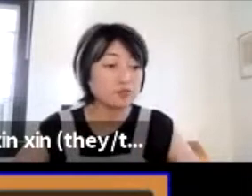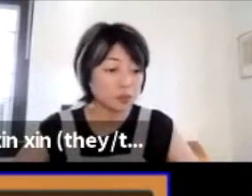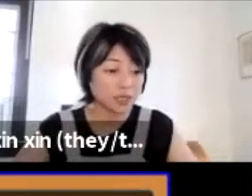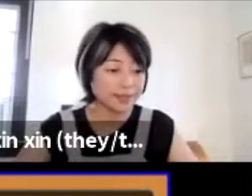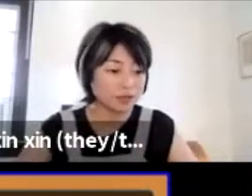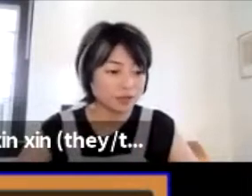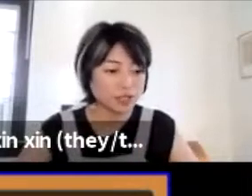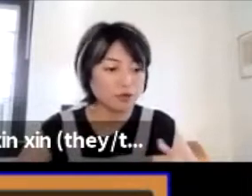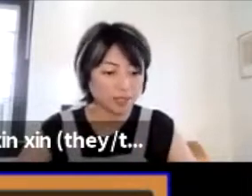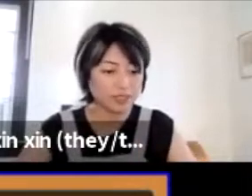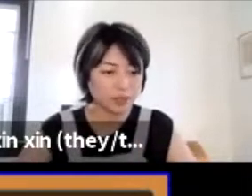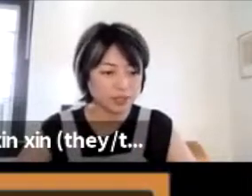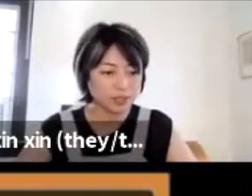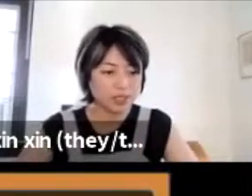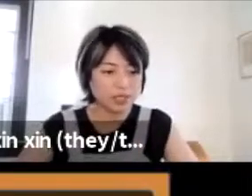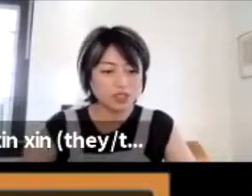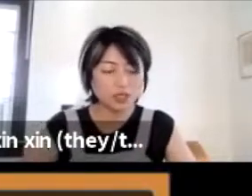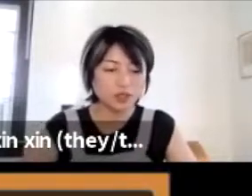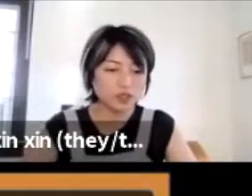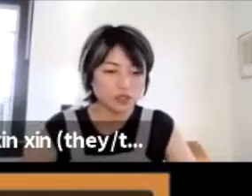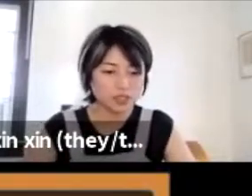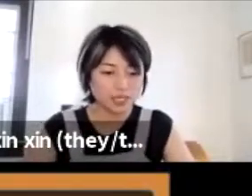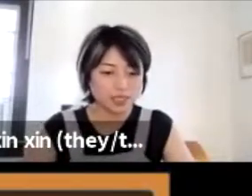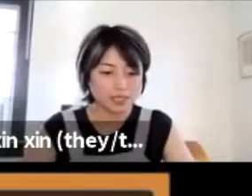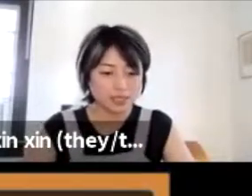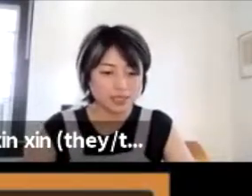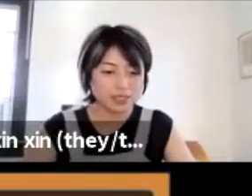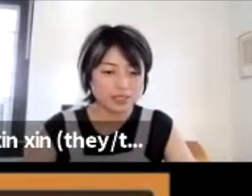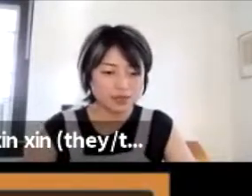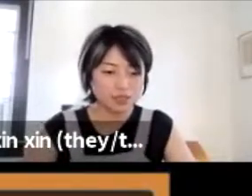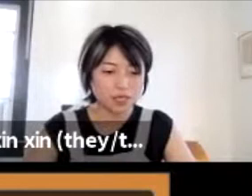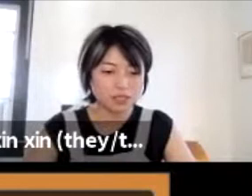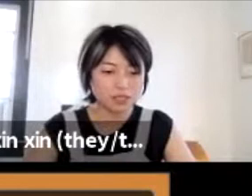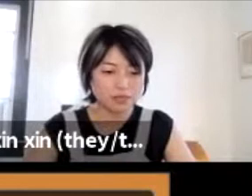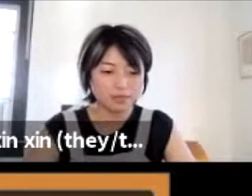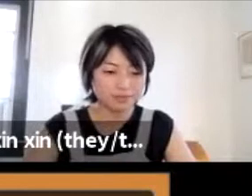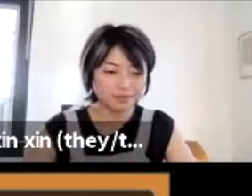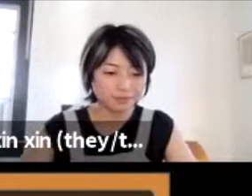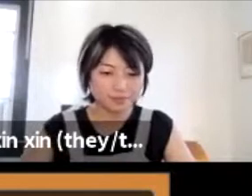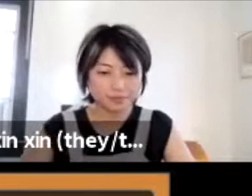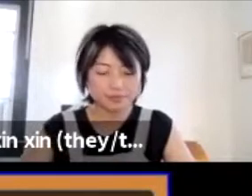you can respond now. You can reply to it. So I'm going to say this is a test response.